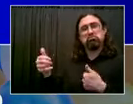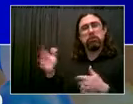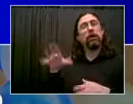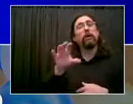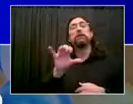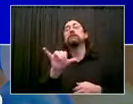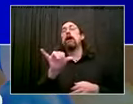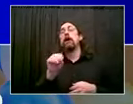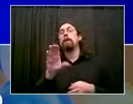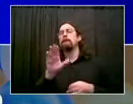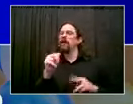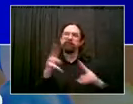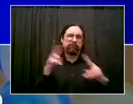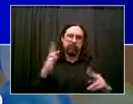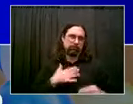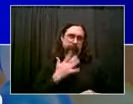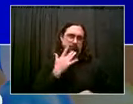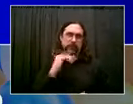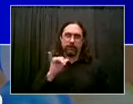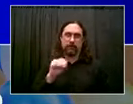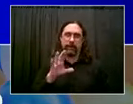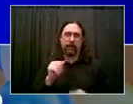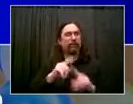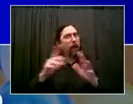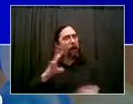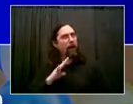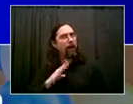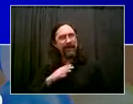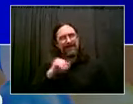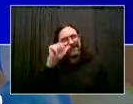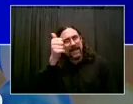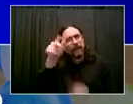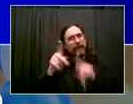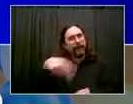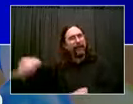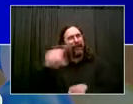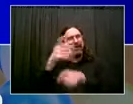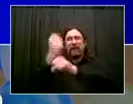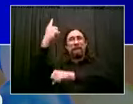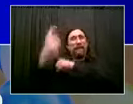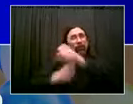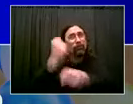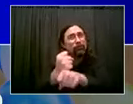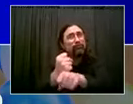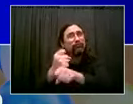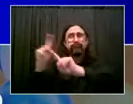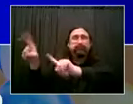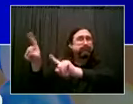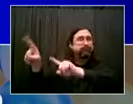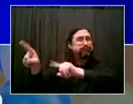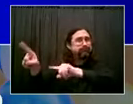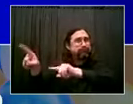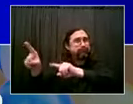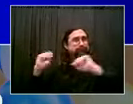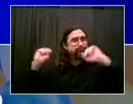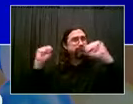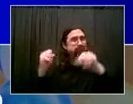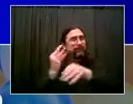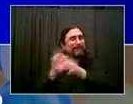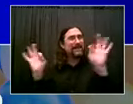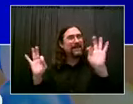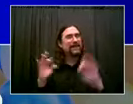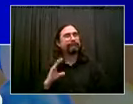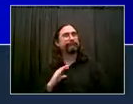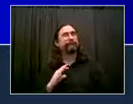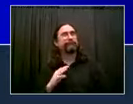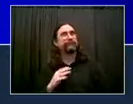very good. So this contest starts right now, this week, for everyone who signs up to get vaccinated. And then, this one's fantastic.